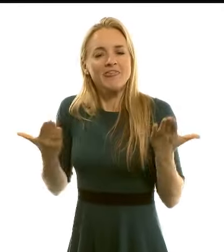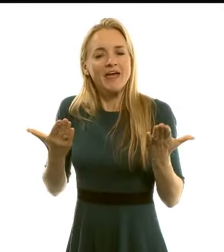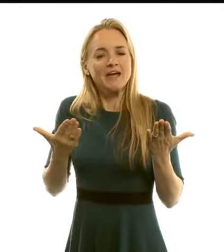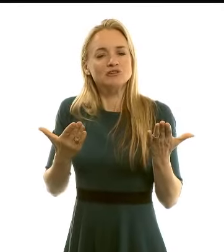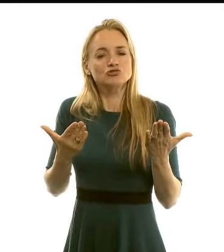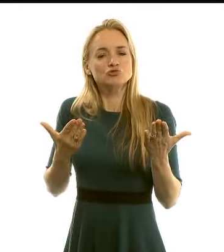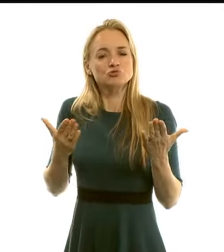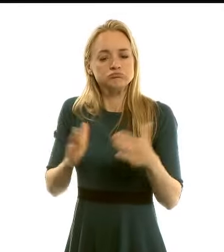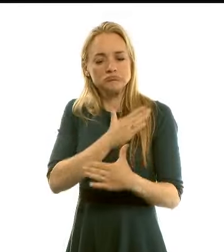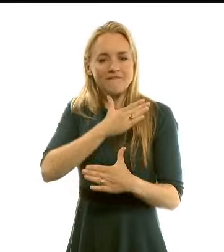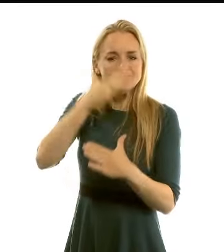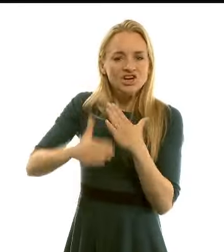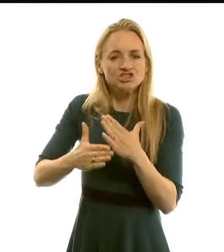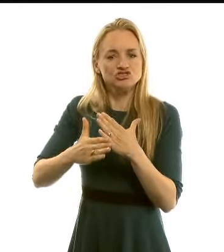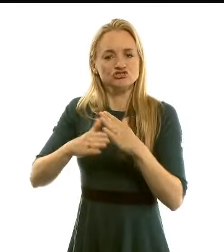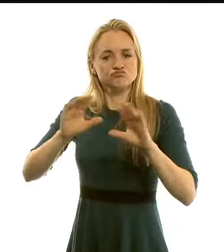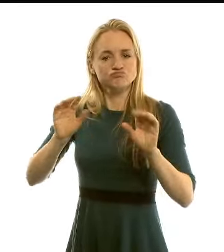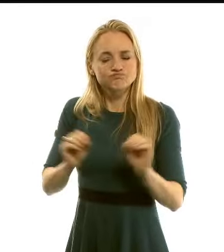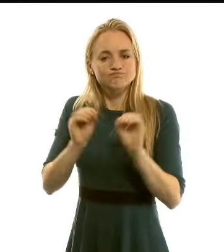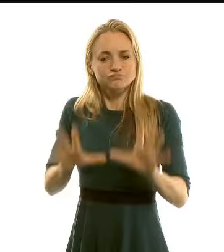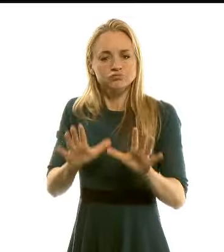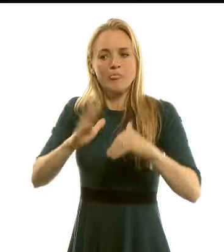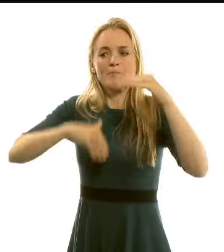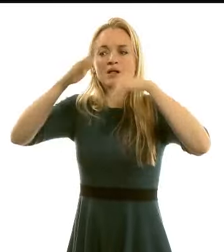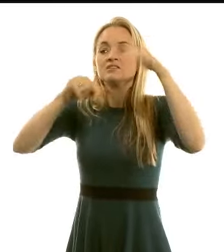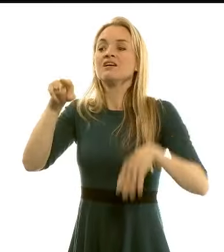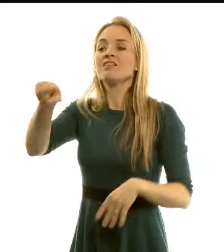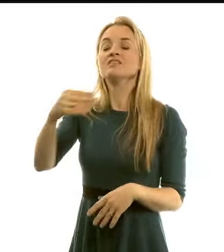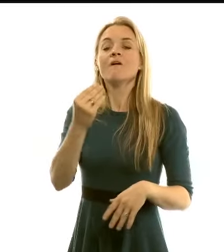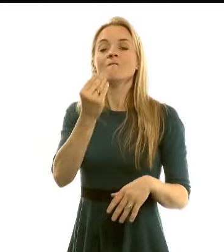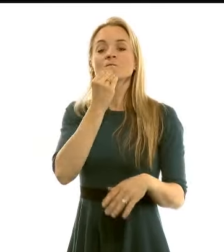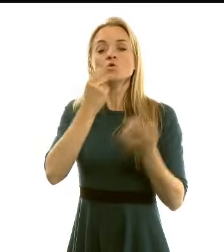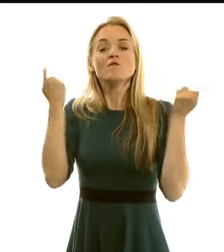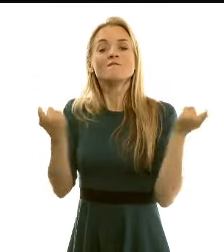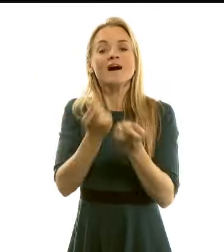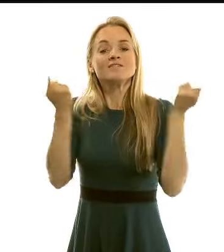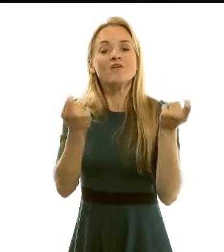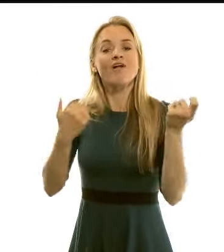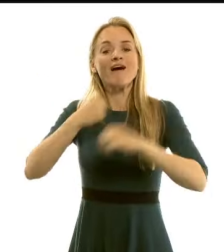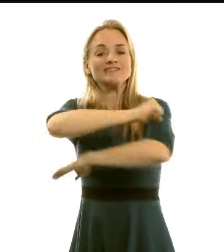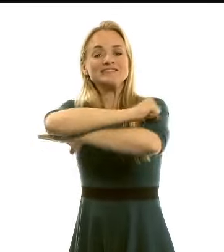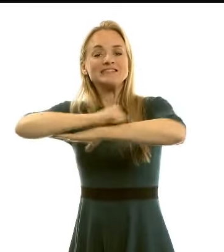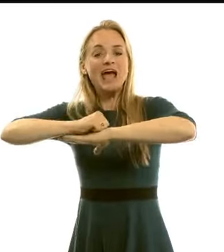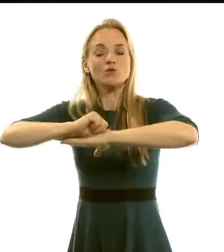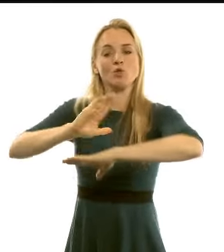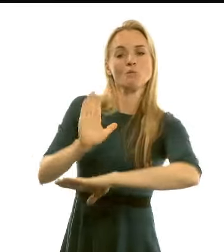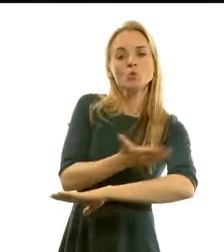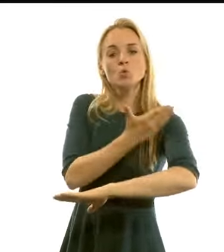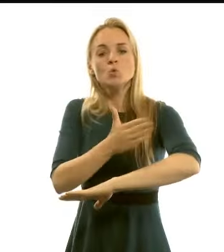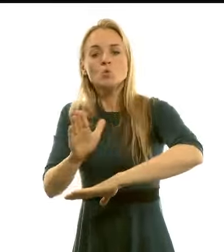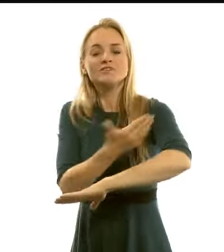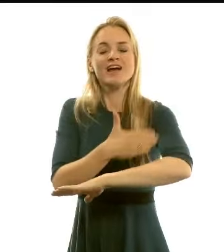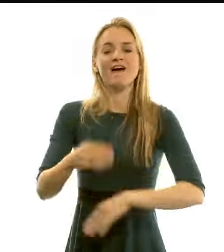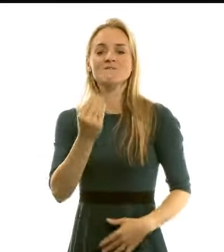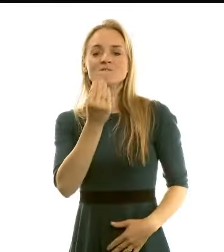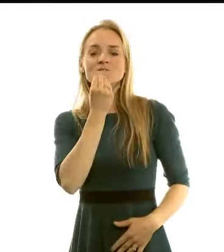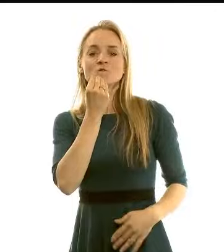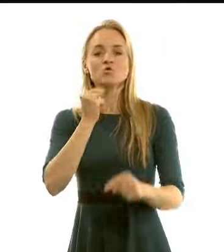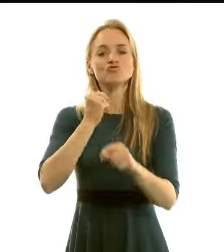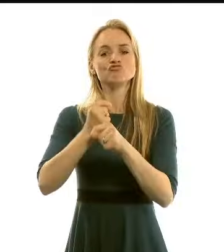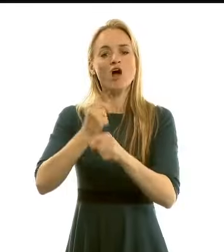have here a food festival with some music on stage, and then we have these food trucks and stuff like that. So right. Stop talking, guys.